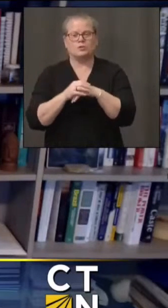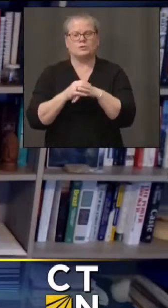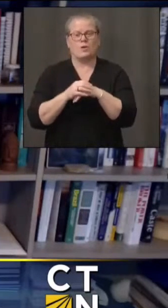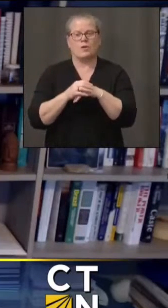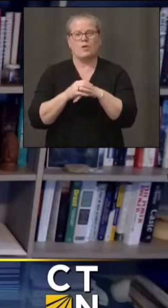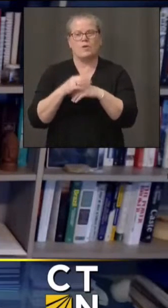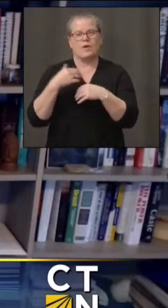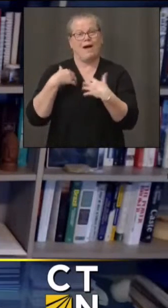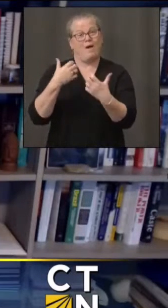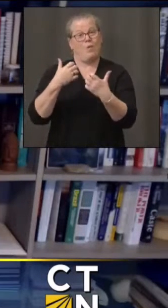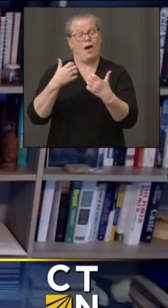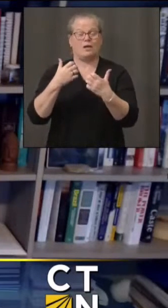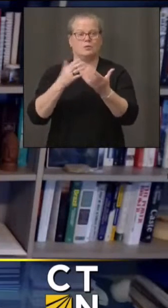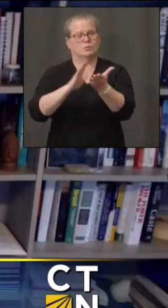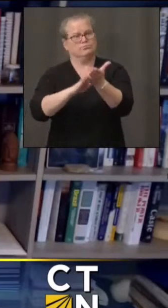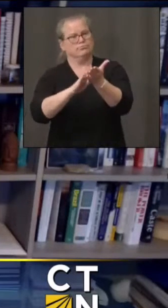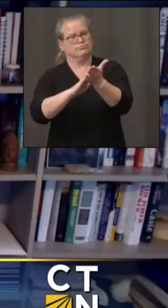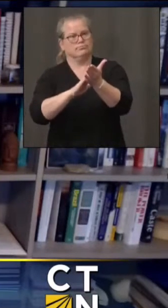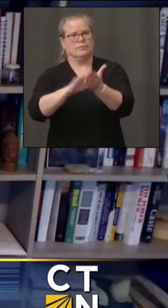people at DPH,